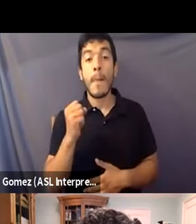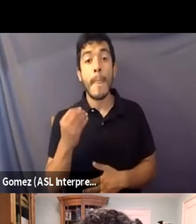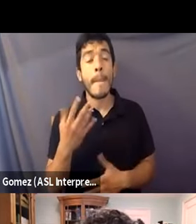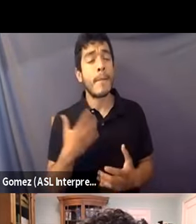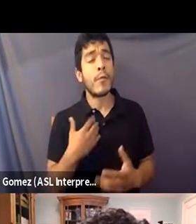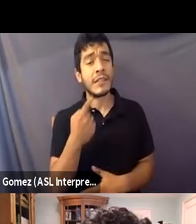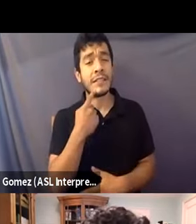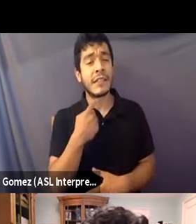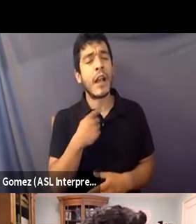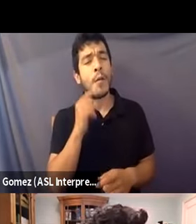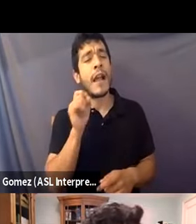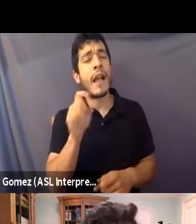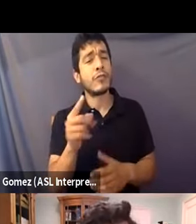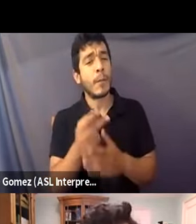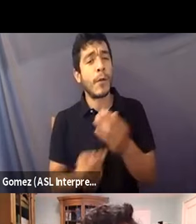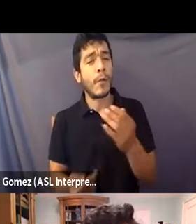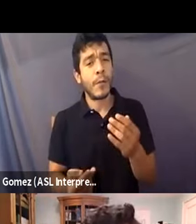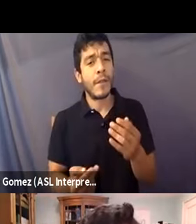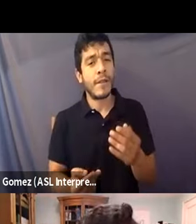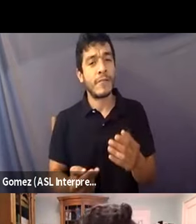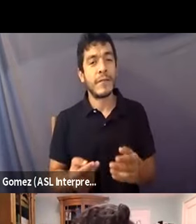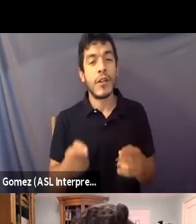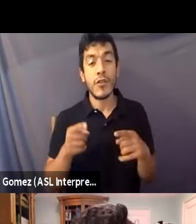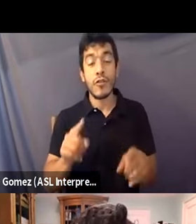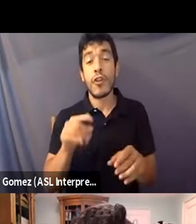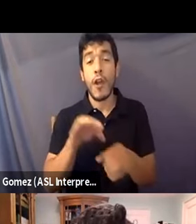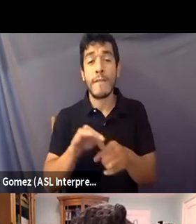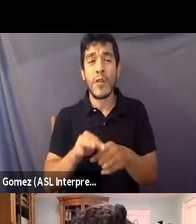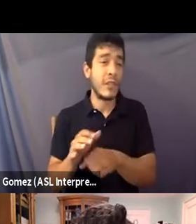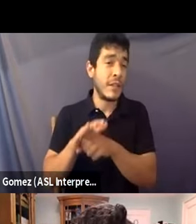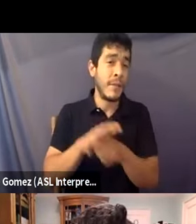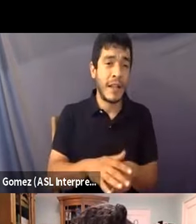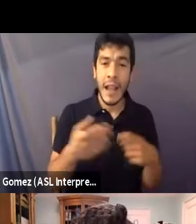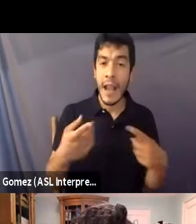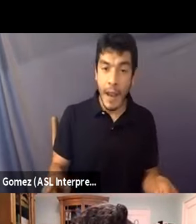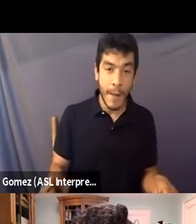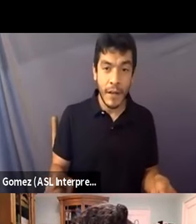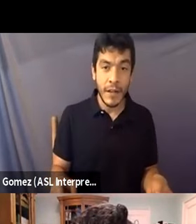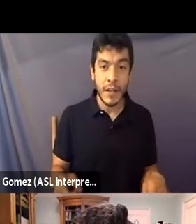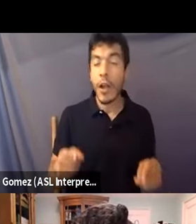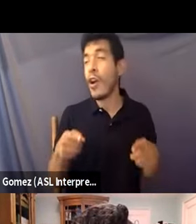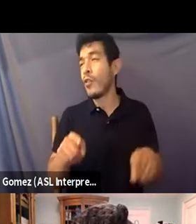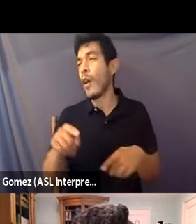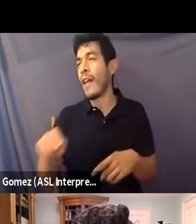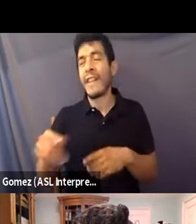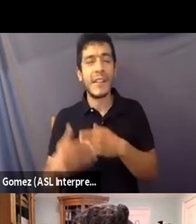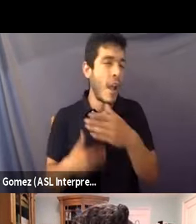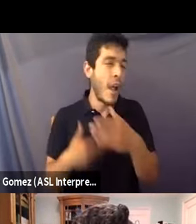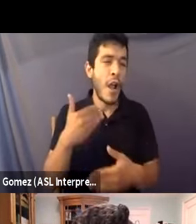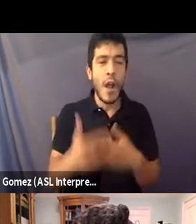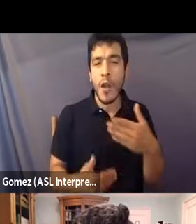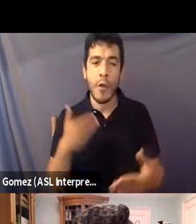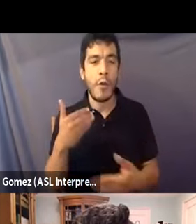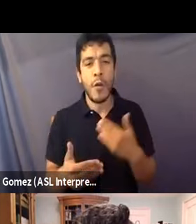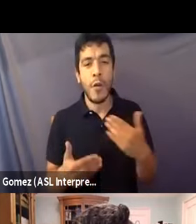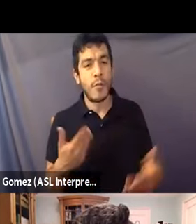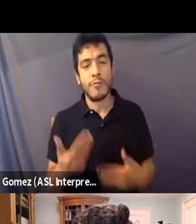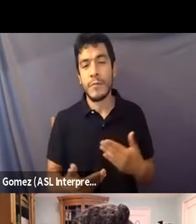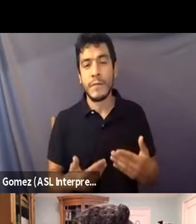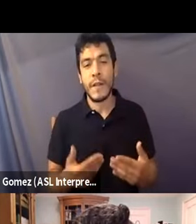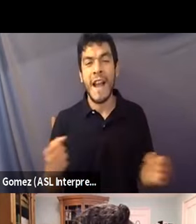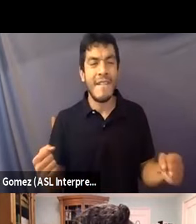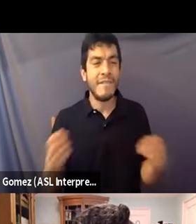I want to ask you both, you know, in the midst of the voter suppression that has happened, in the midst of this, this ongoing perpetual fight